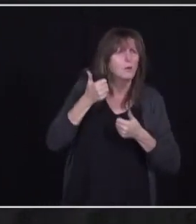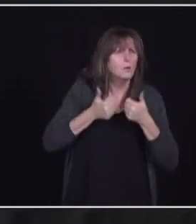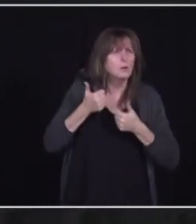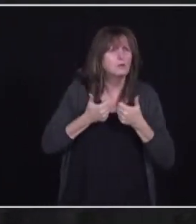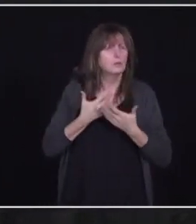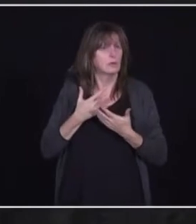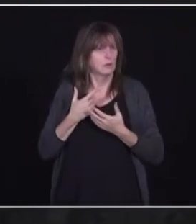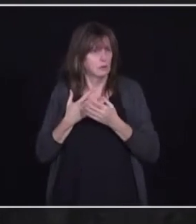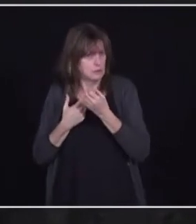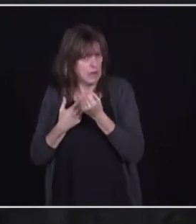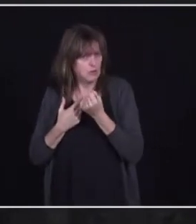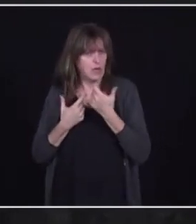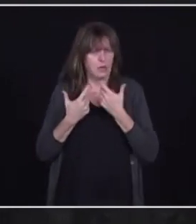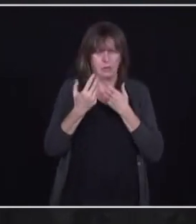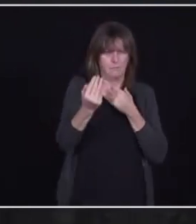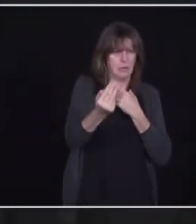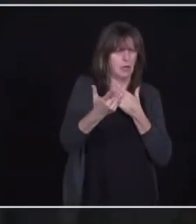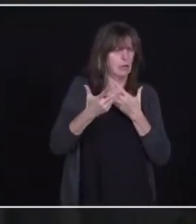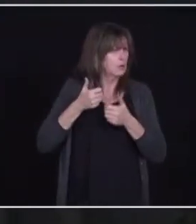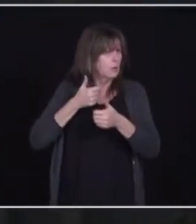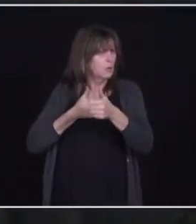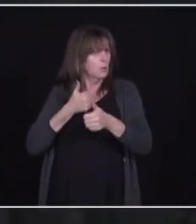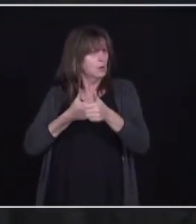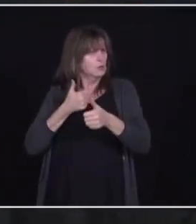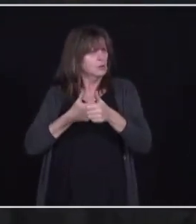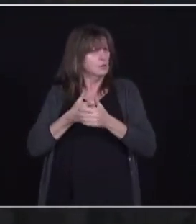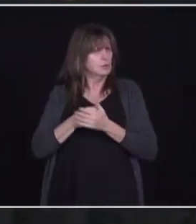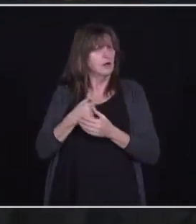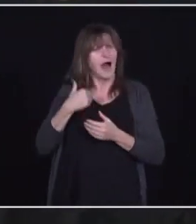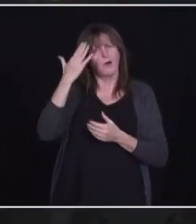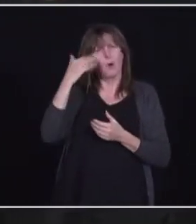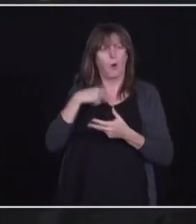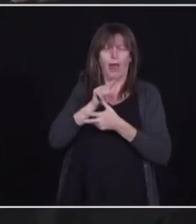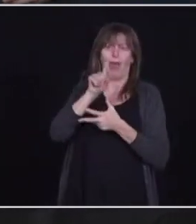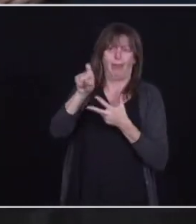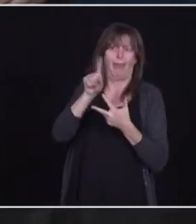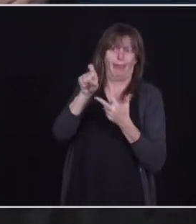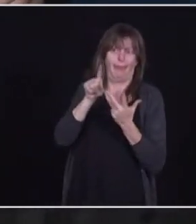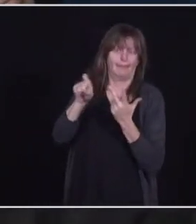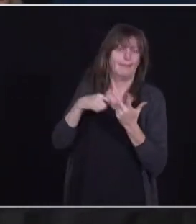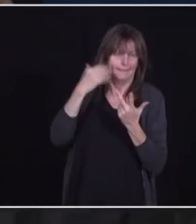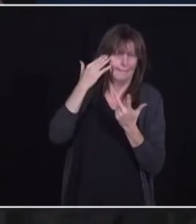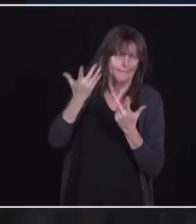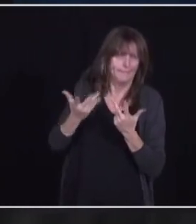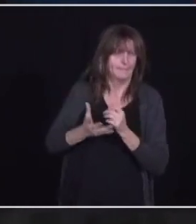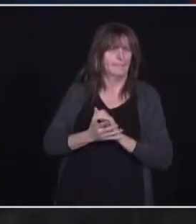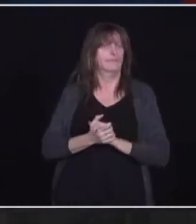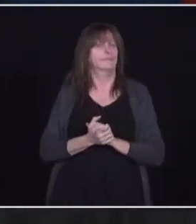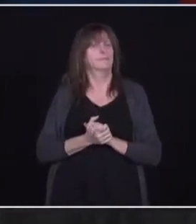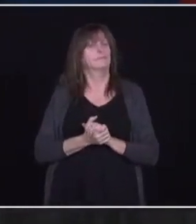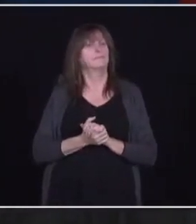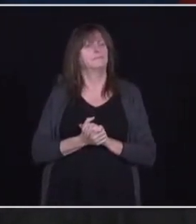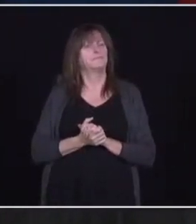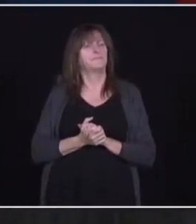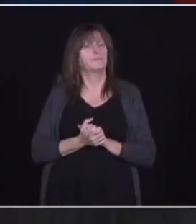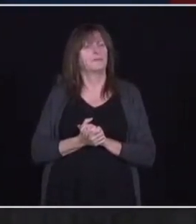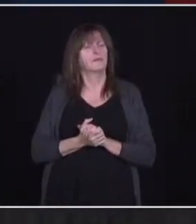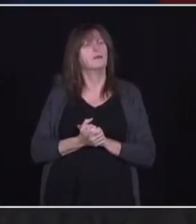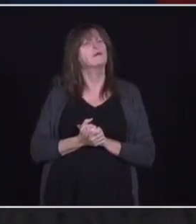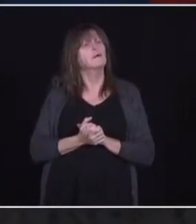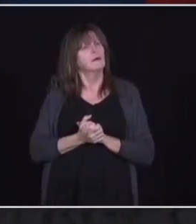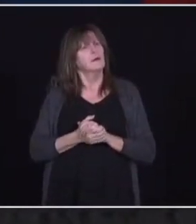Monday? Sorry, I know that's several questions in one. I can repeat myself. That's okay, Laura. We expect the vaccines to arrive on Monday. If they should arrive